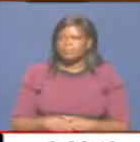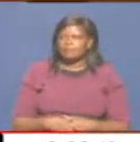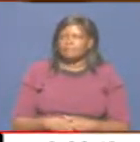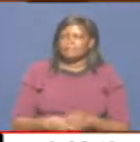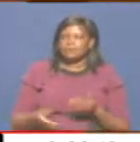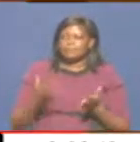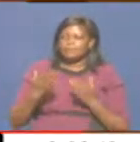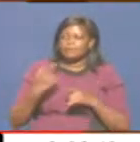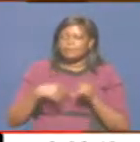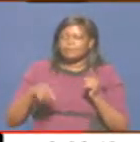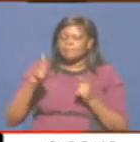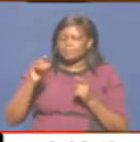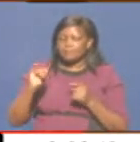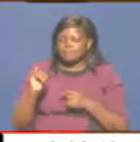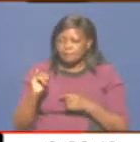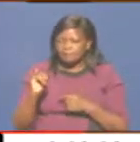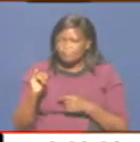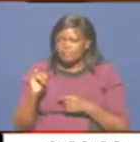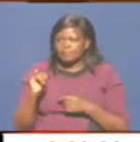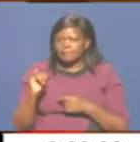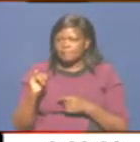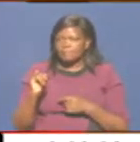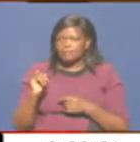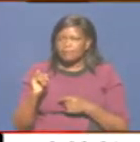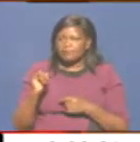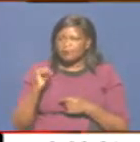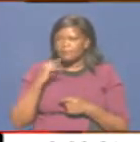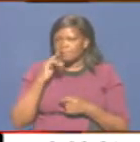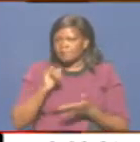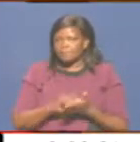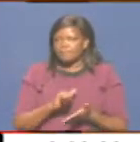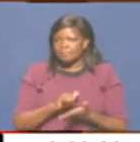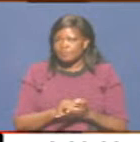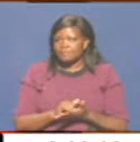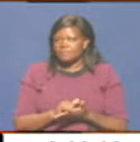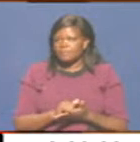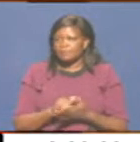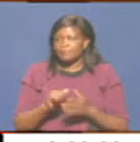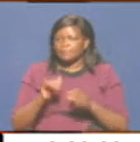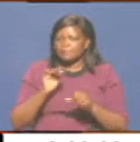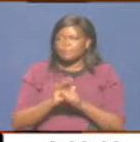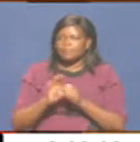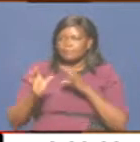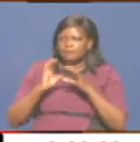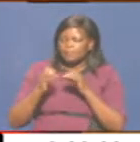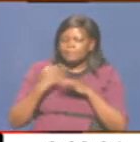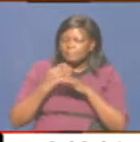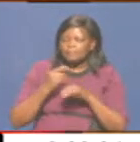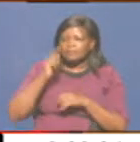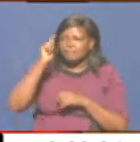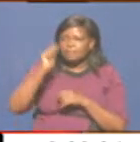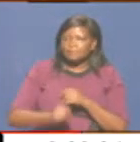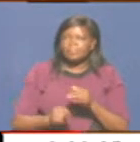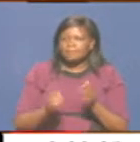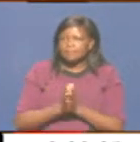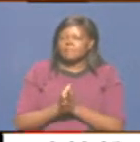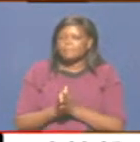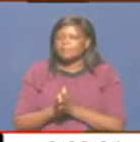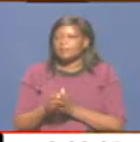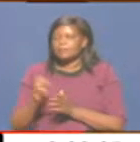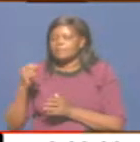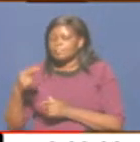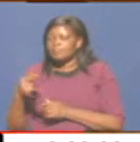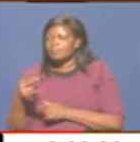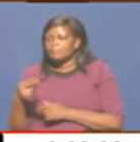the Directorate of Criminal Investigations also revealed a frequent communication between the judge and the accused person, Sarah